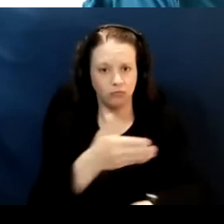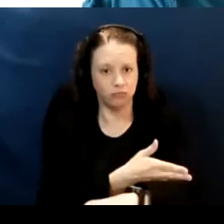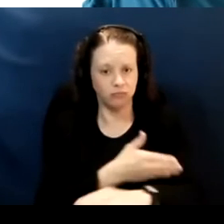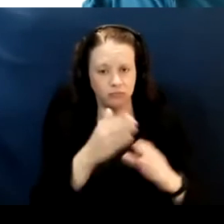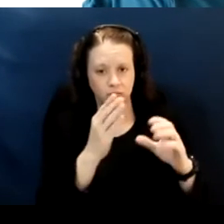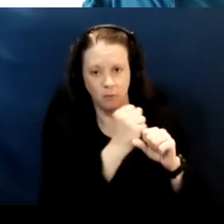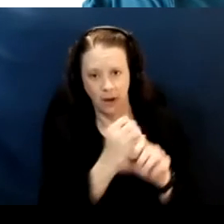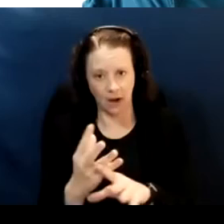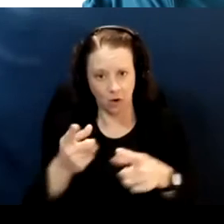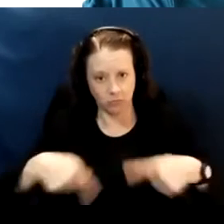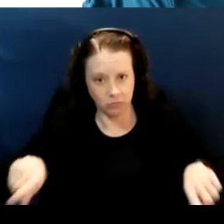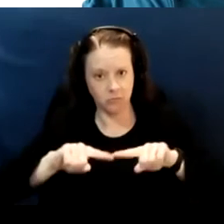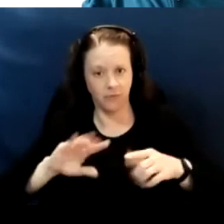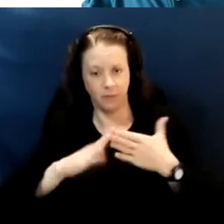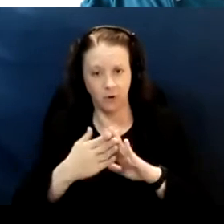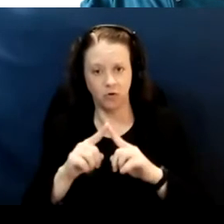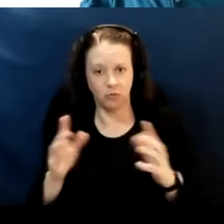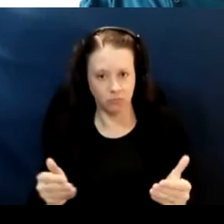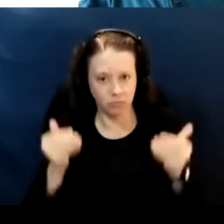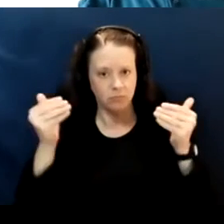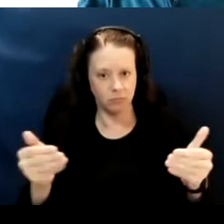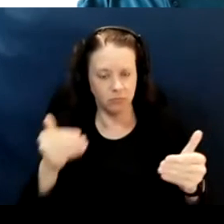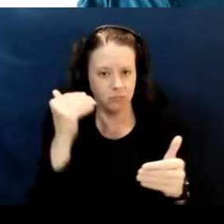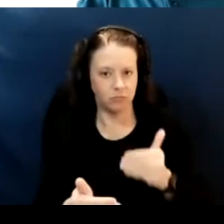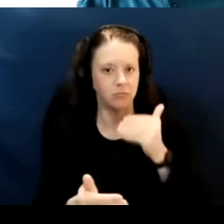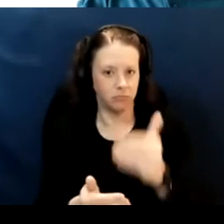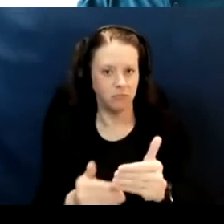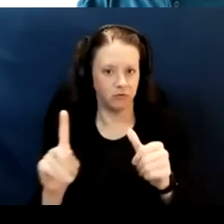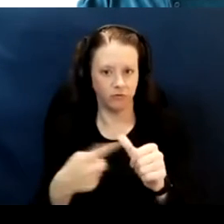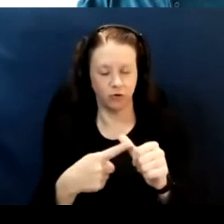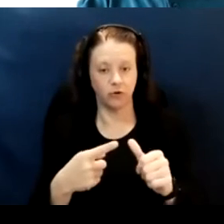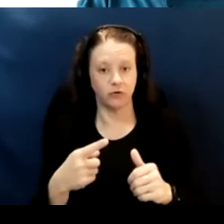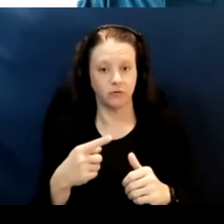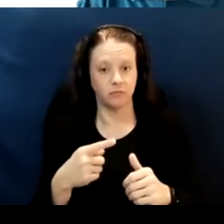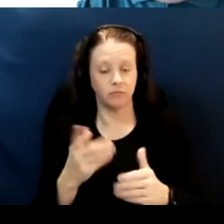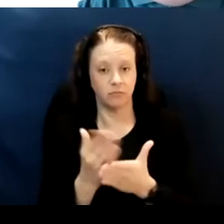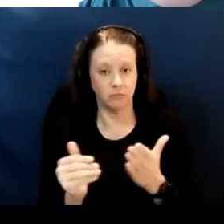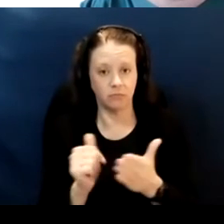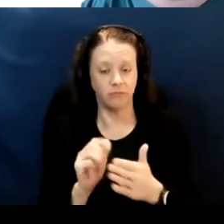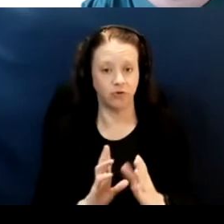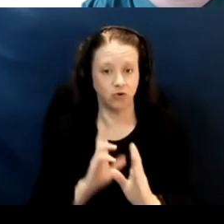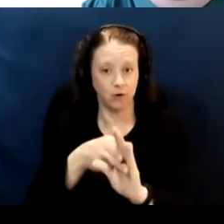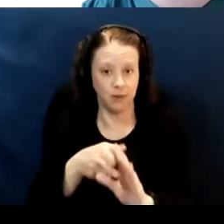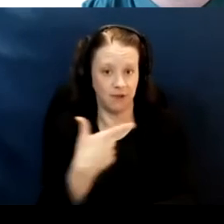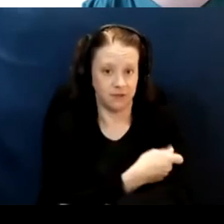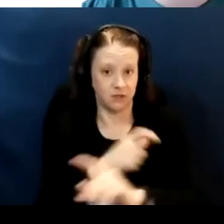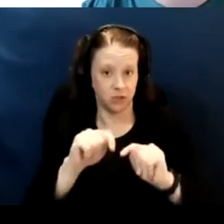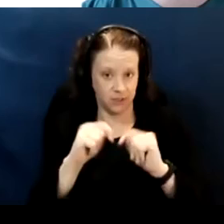community for taking that first step in joining the vaccination team if they were able to.